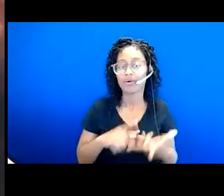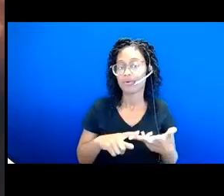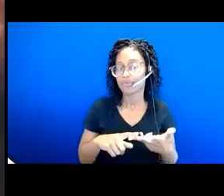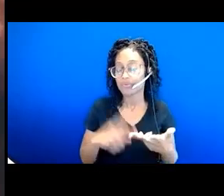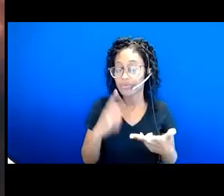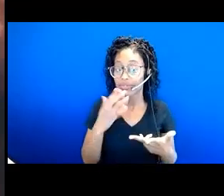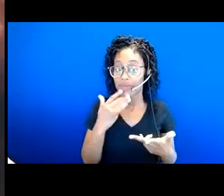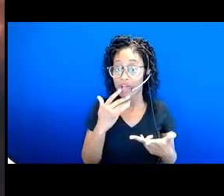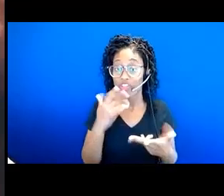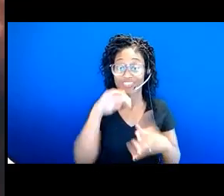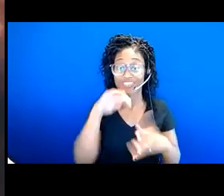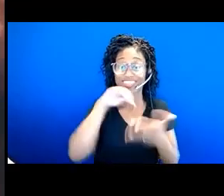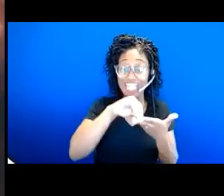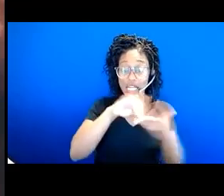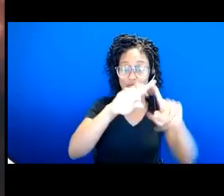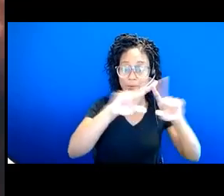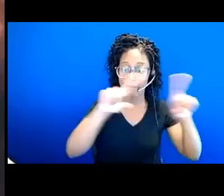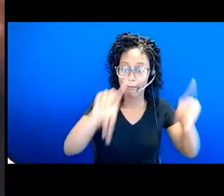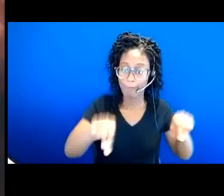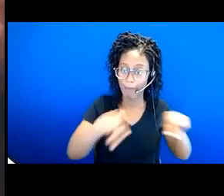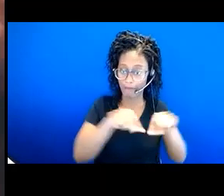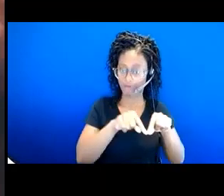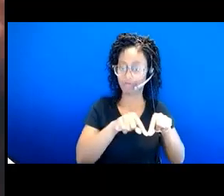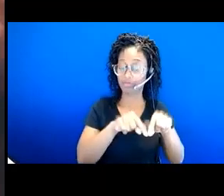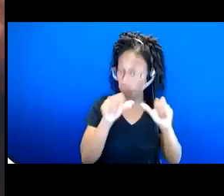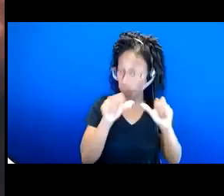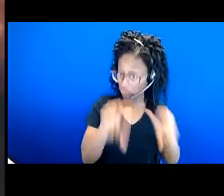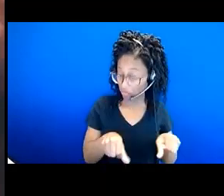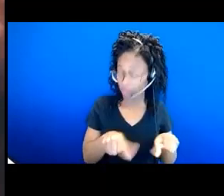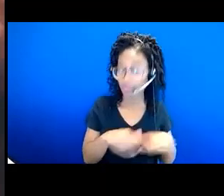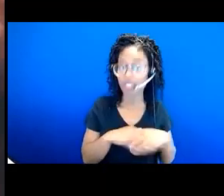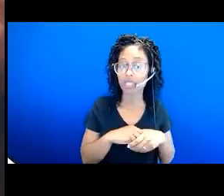boxes, to the